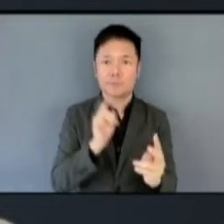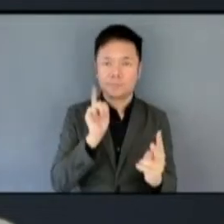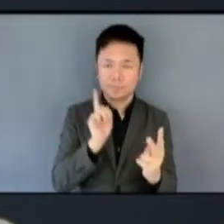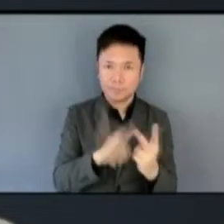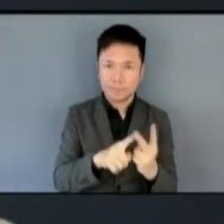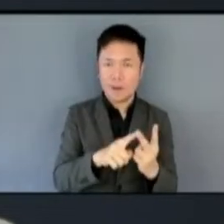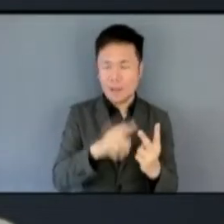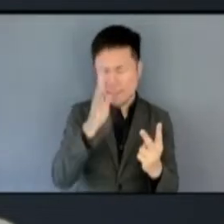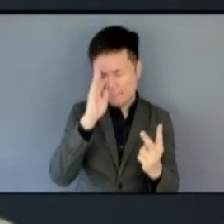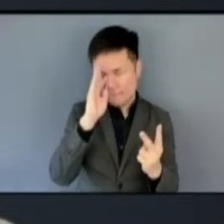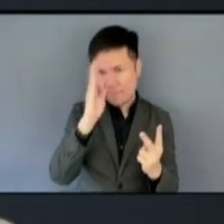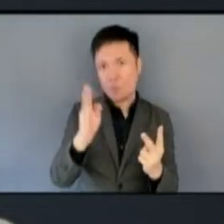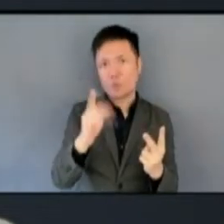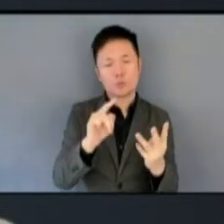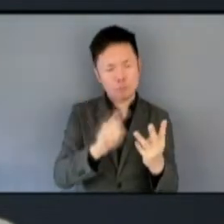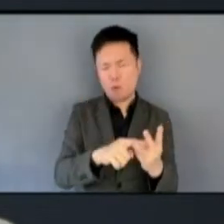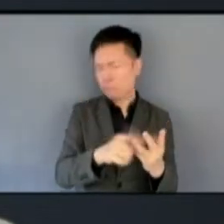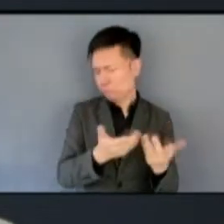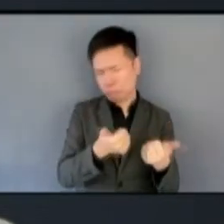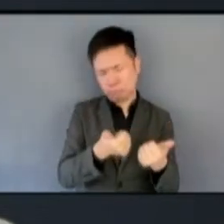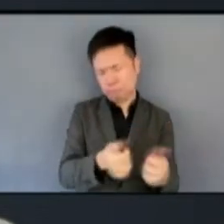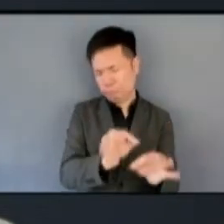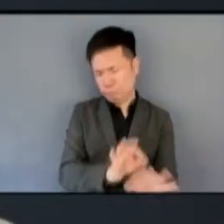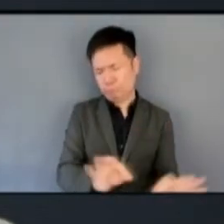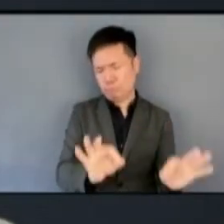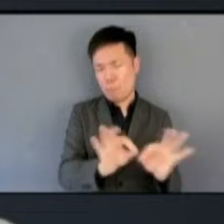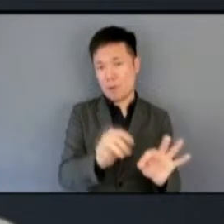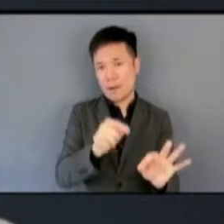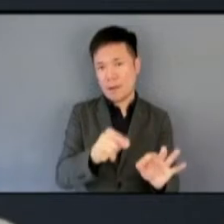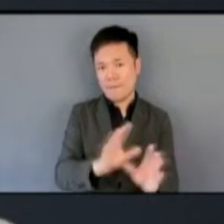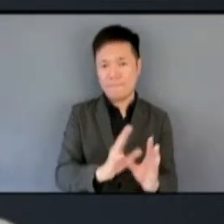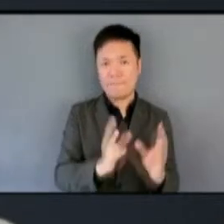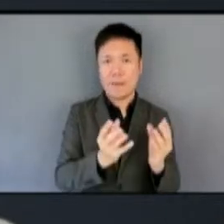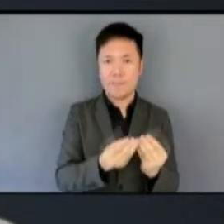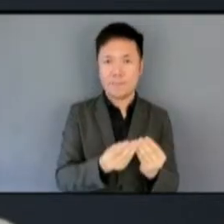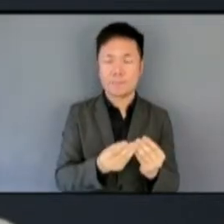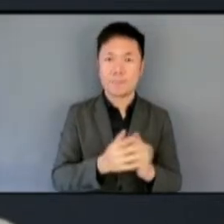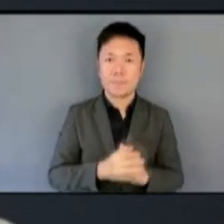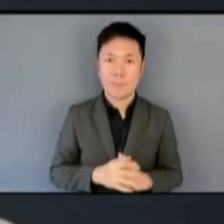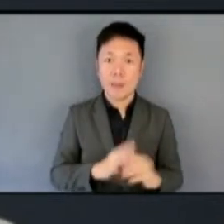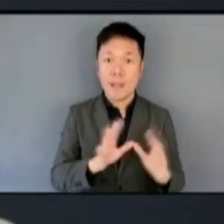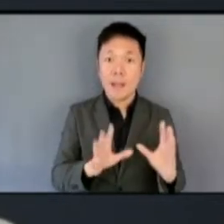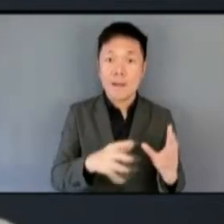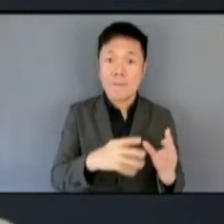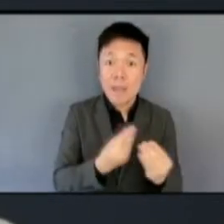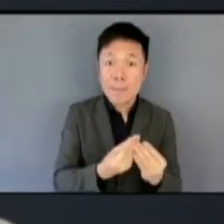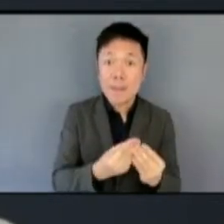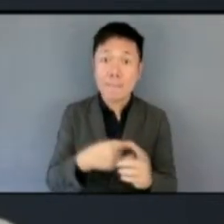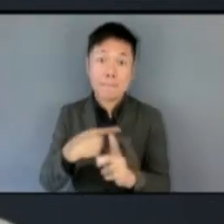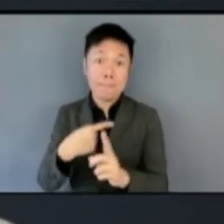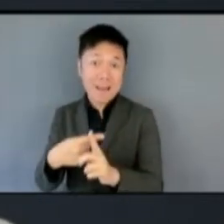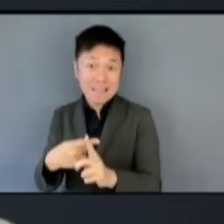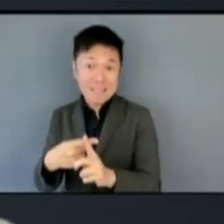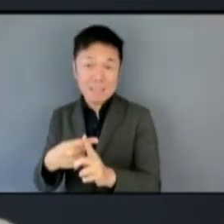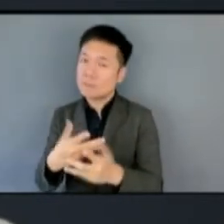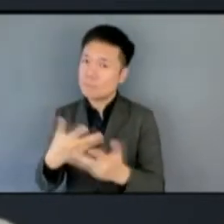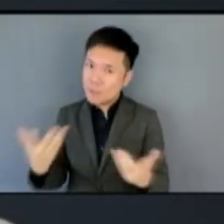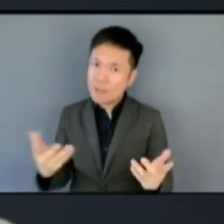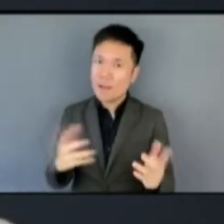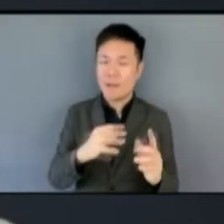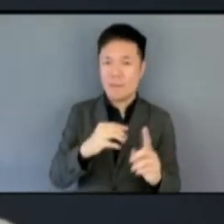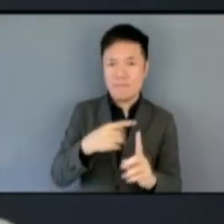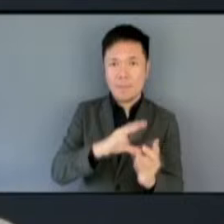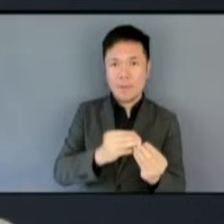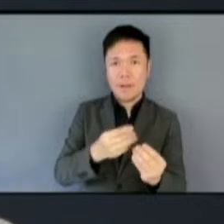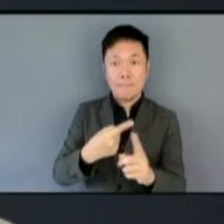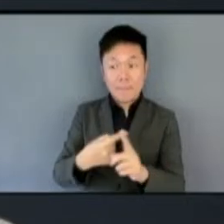to be strengthened and nurtured. The idea that a family plus approach, where the community and others